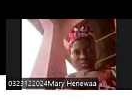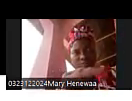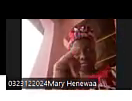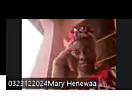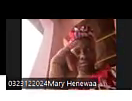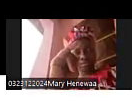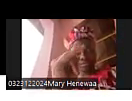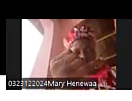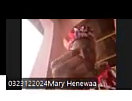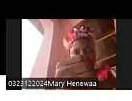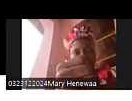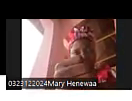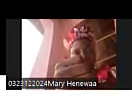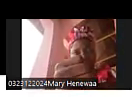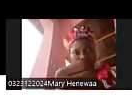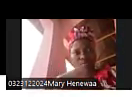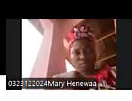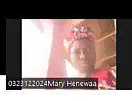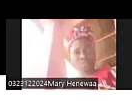I, sign I.